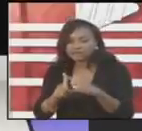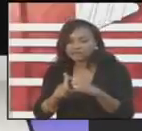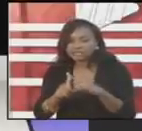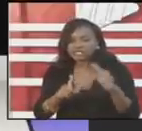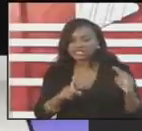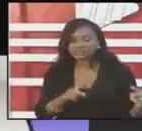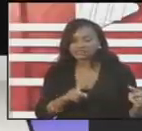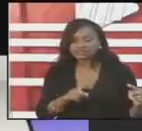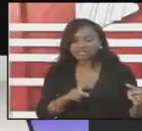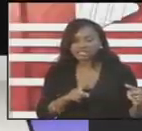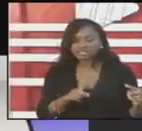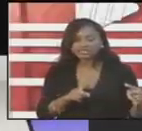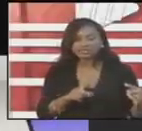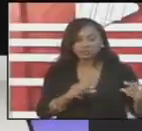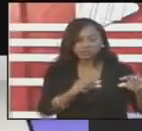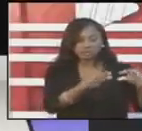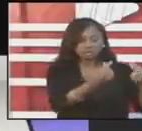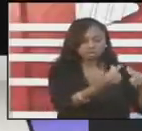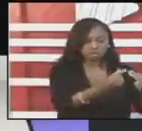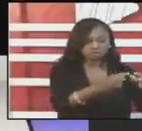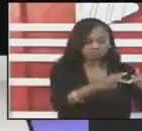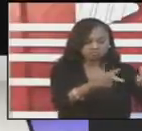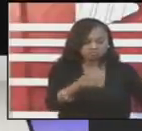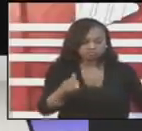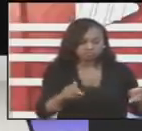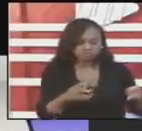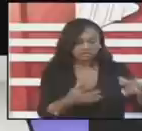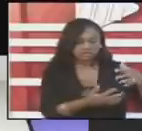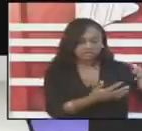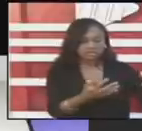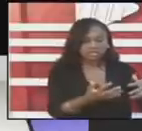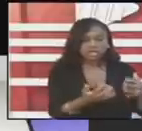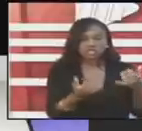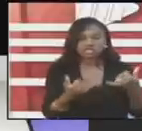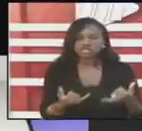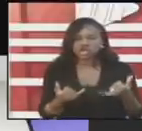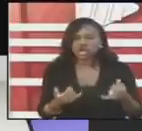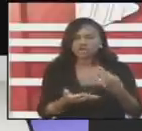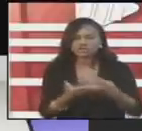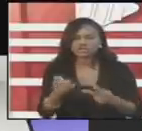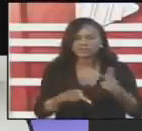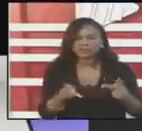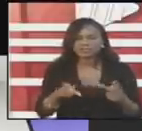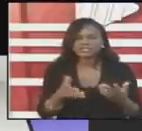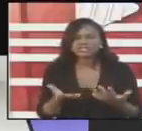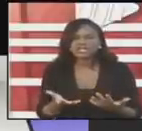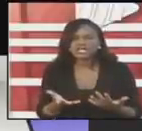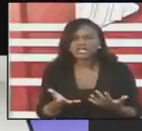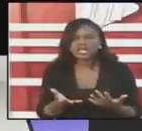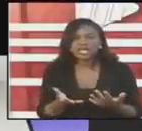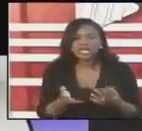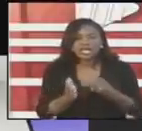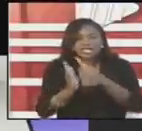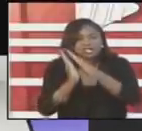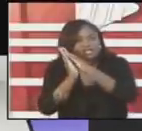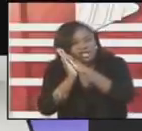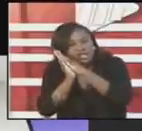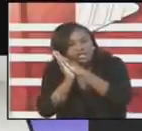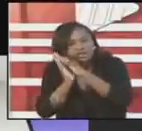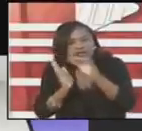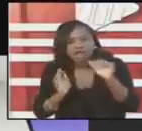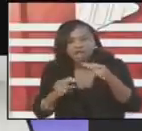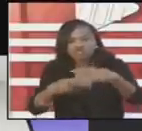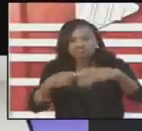communal spaces. And a person who is quarantined there reached out to me and said that they are sleeping in a room with